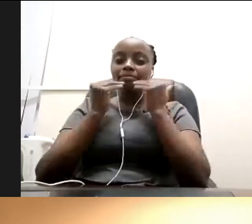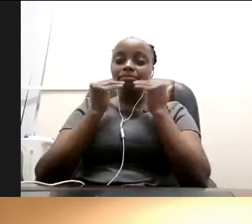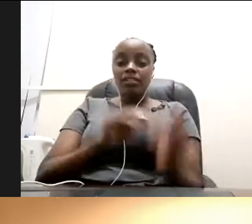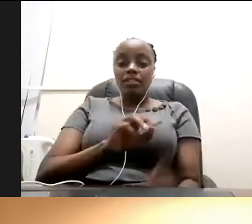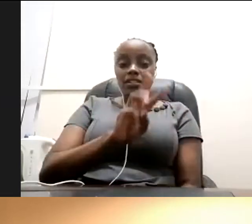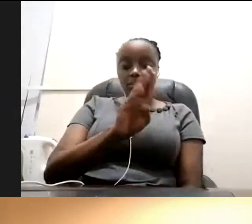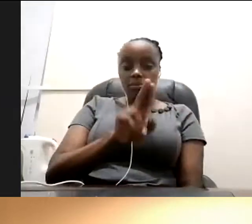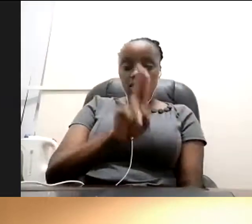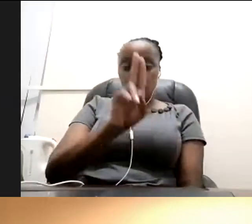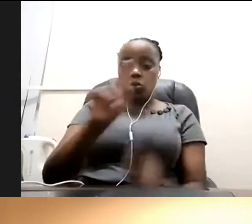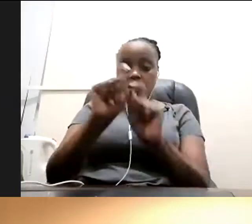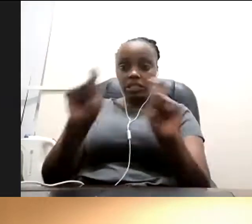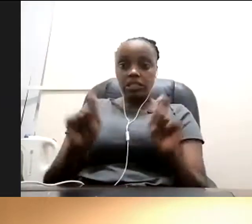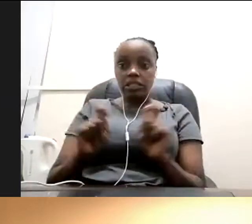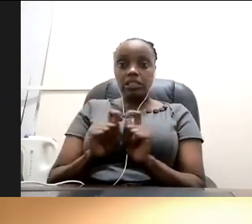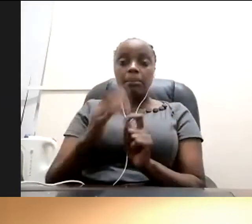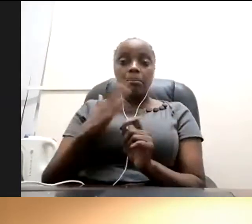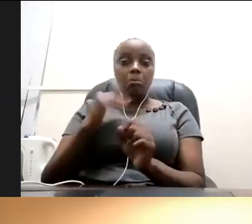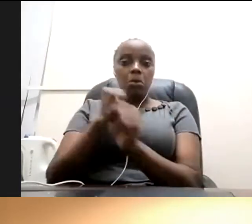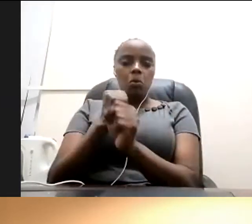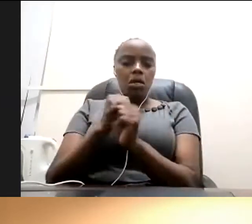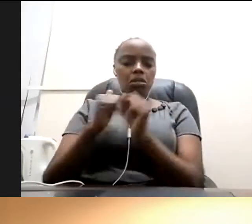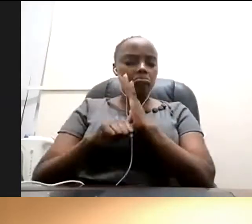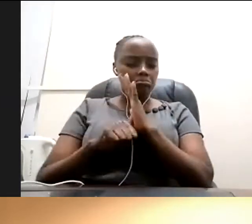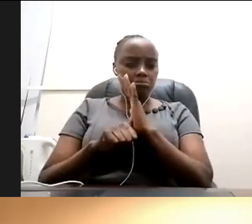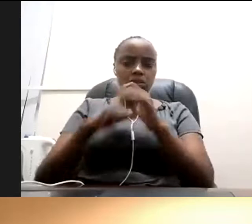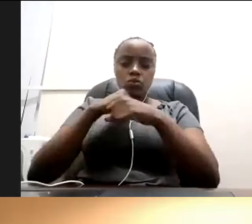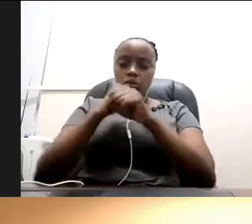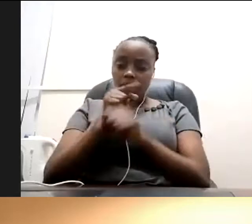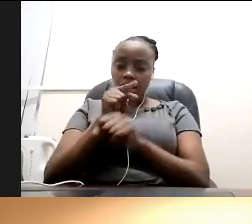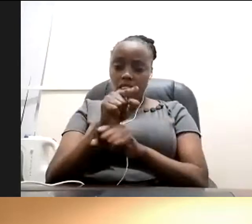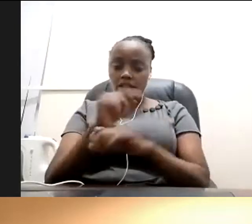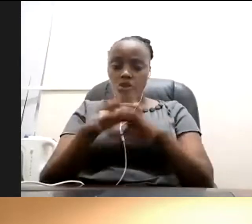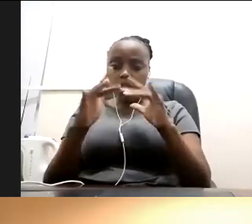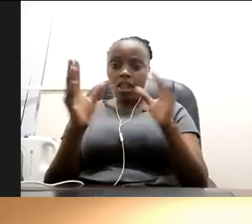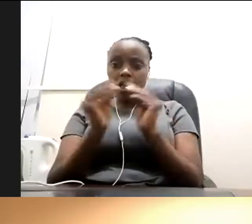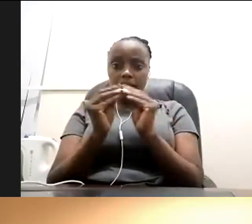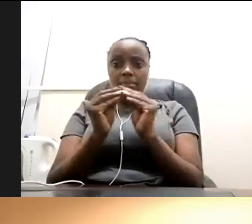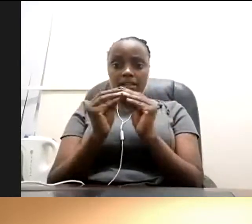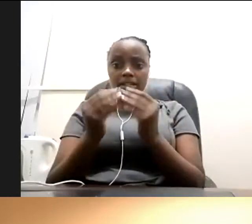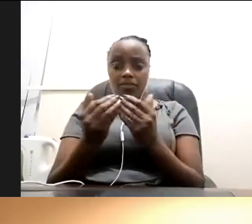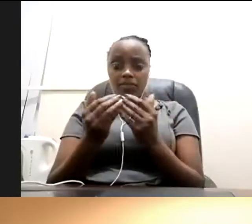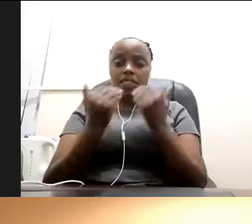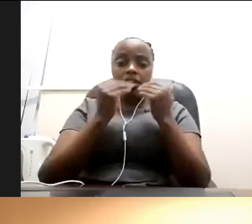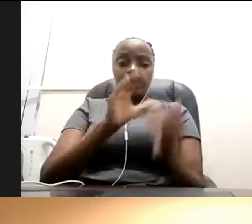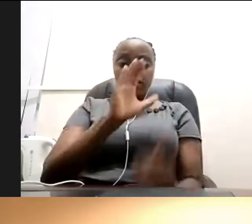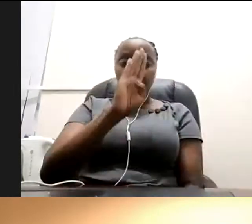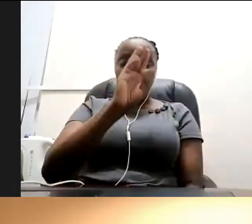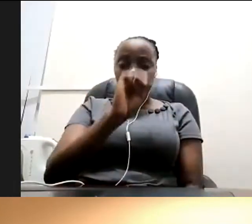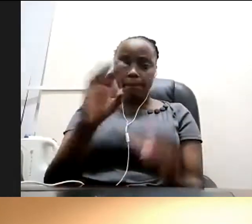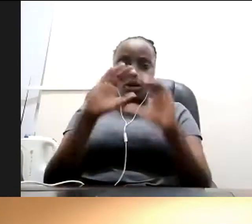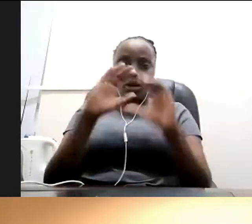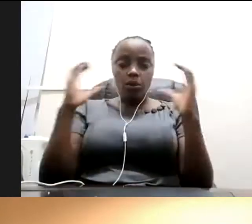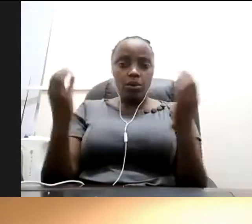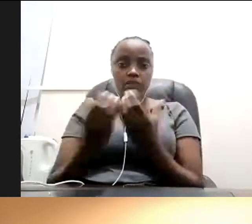my team, for working so hard to make this webinar possible. Thanks to CBM Global. Thanks to the